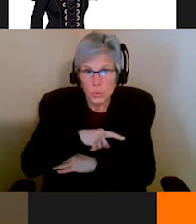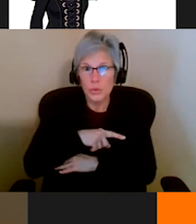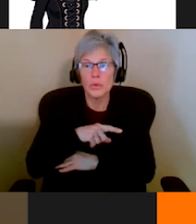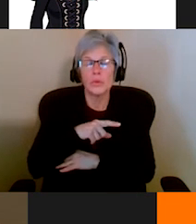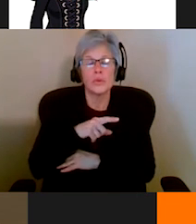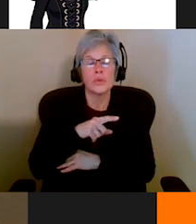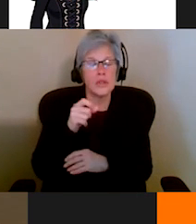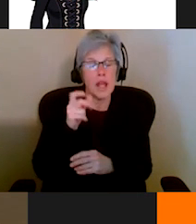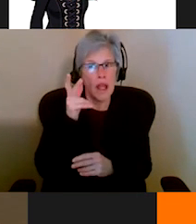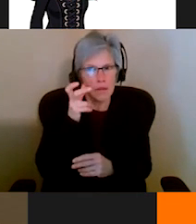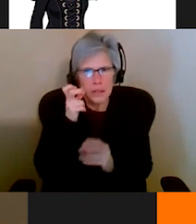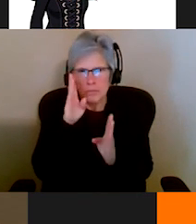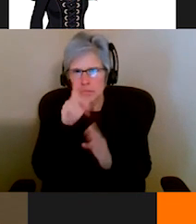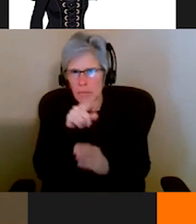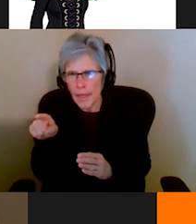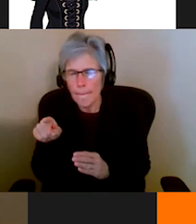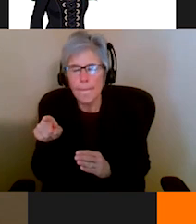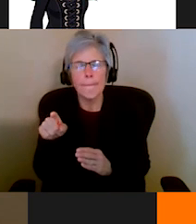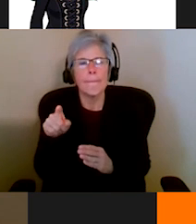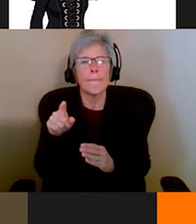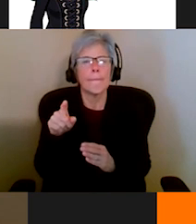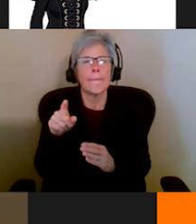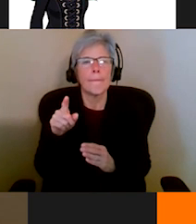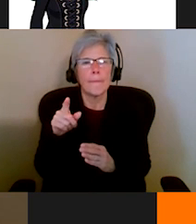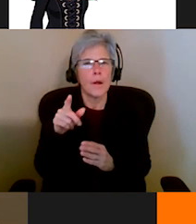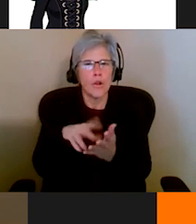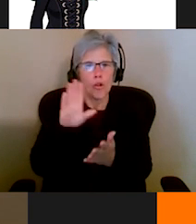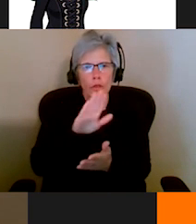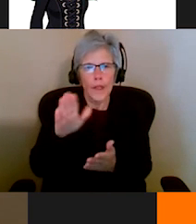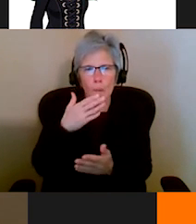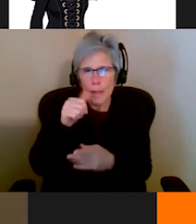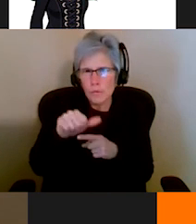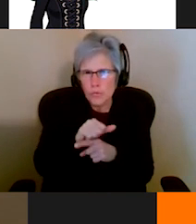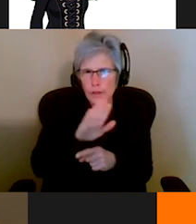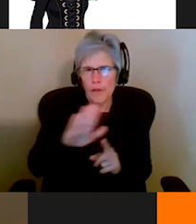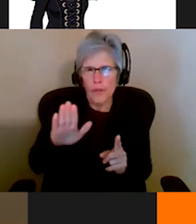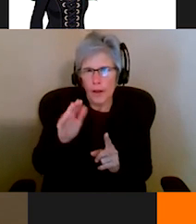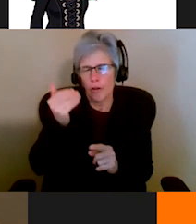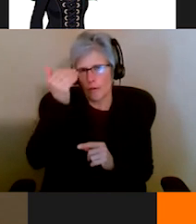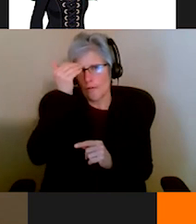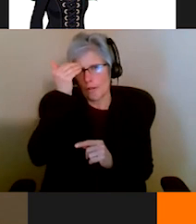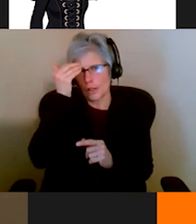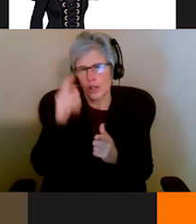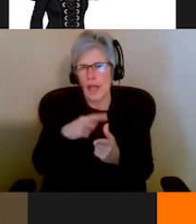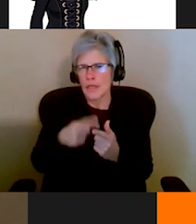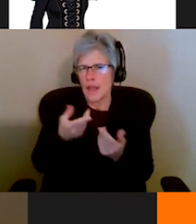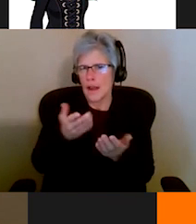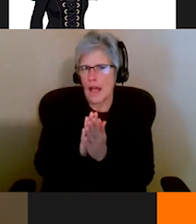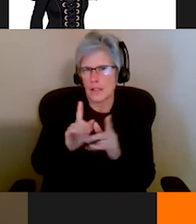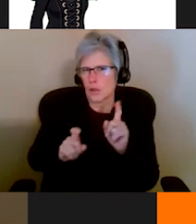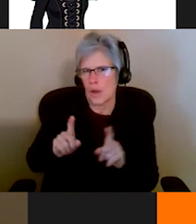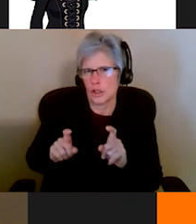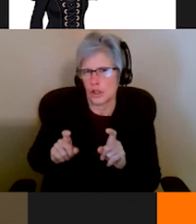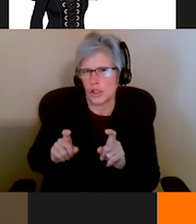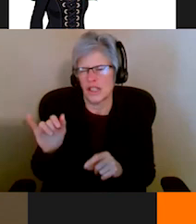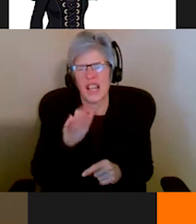process, have them share their best knowledge and their best practices, and then ask those pertinent questions. I'm having trouble